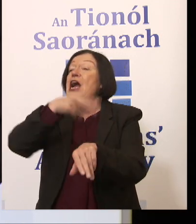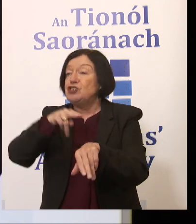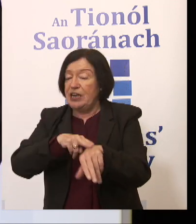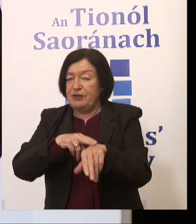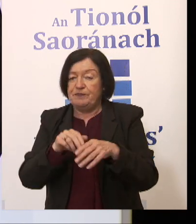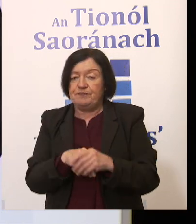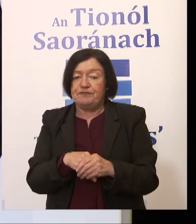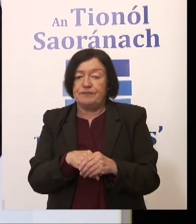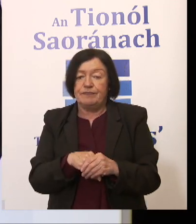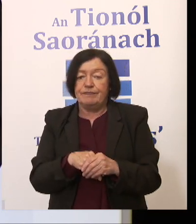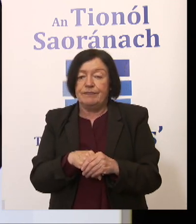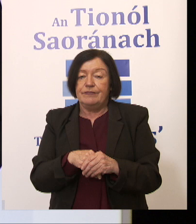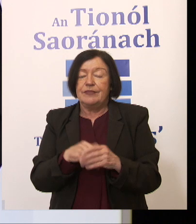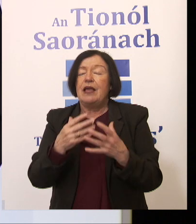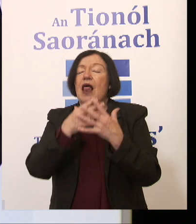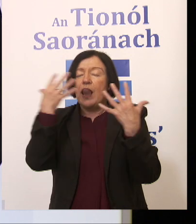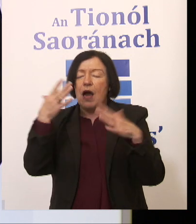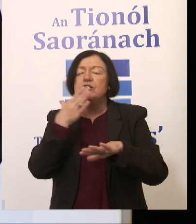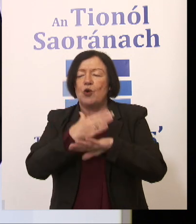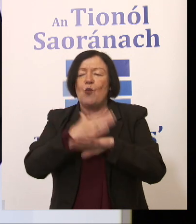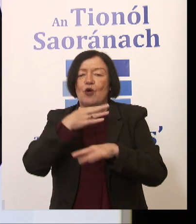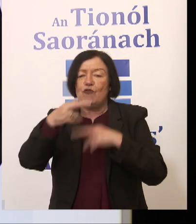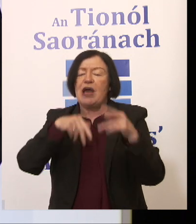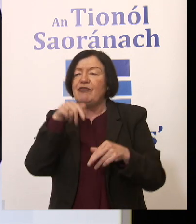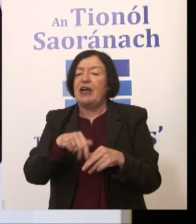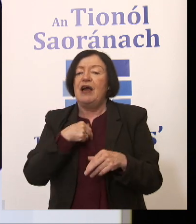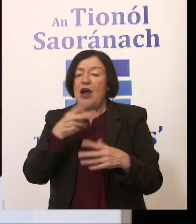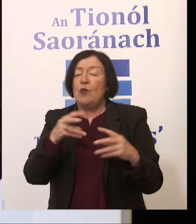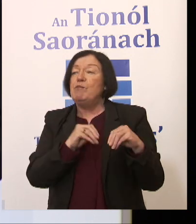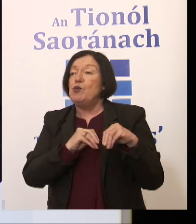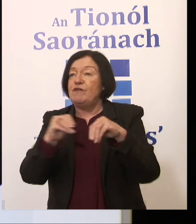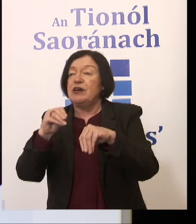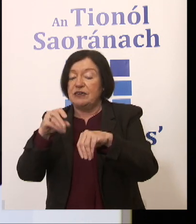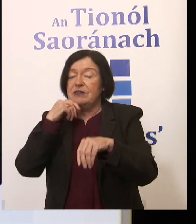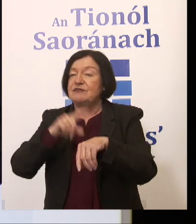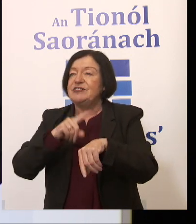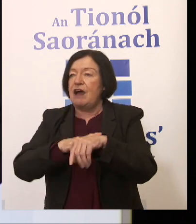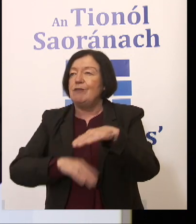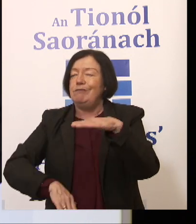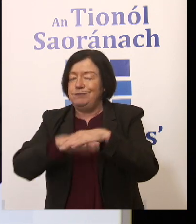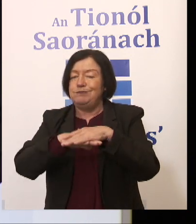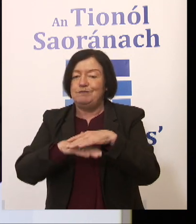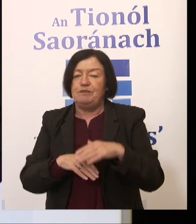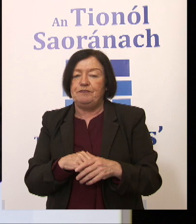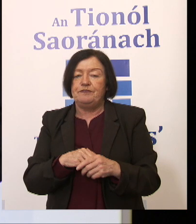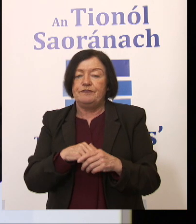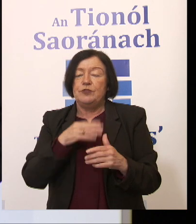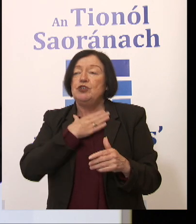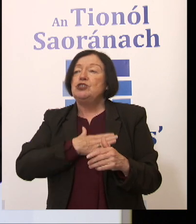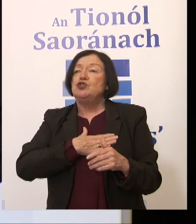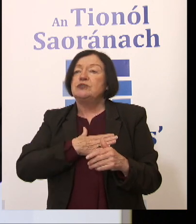So again, a lot of work around that piece. I'm going to skip it in the interest of time just to